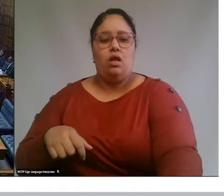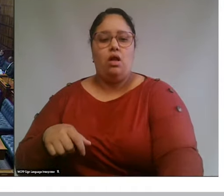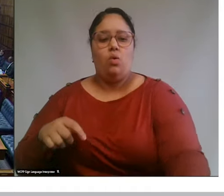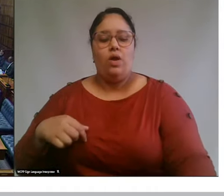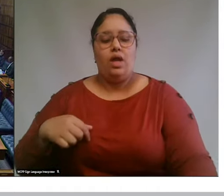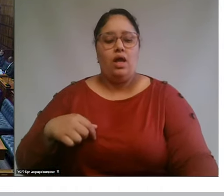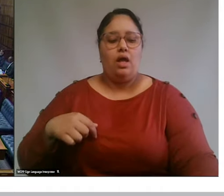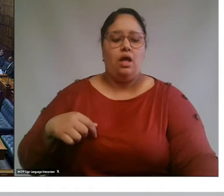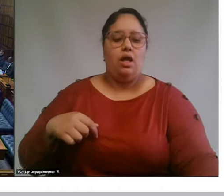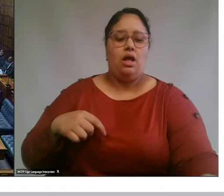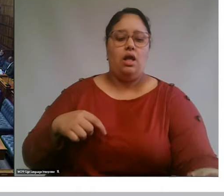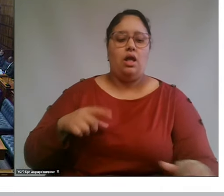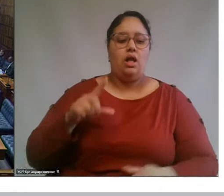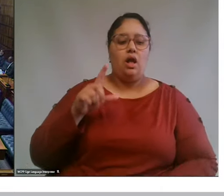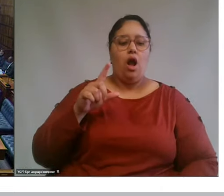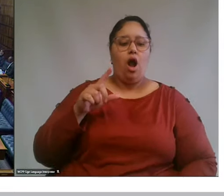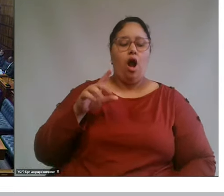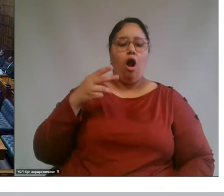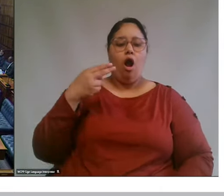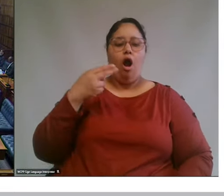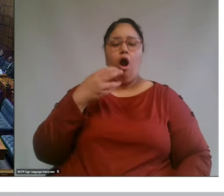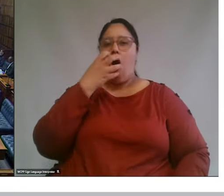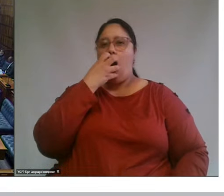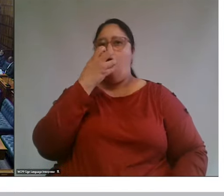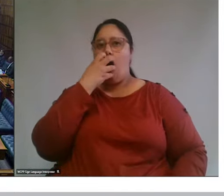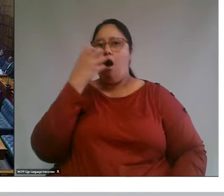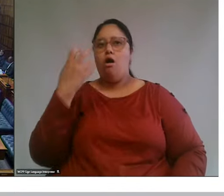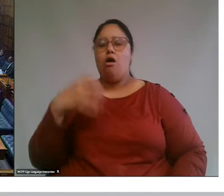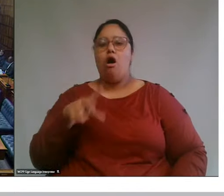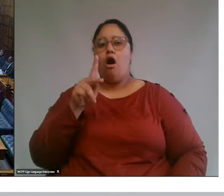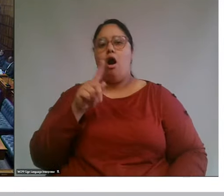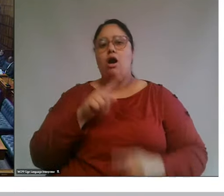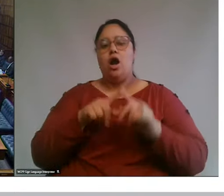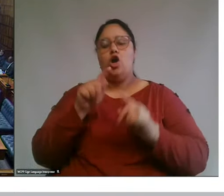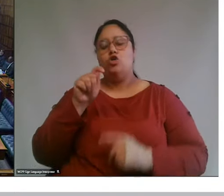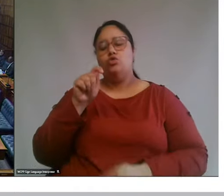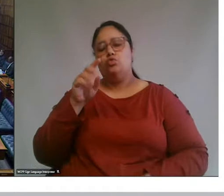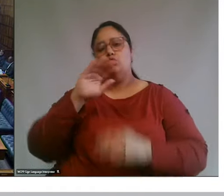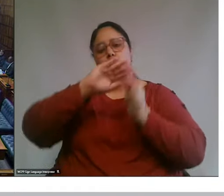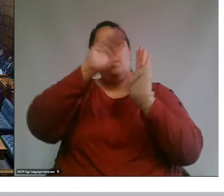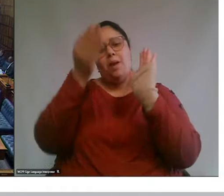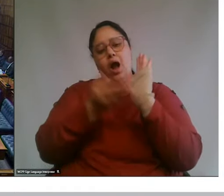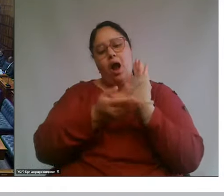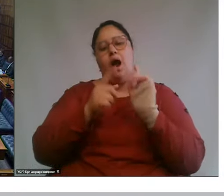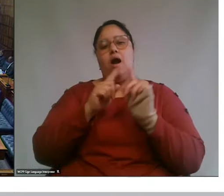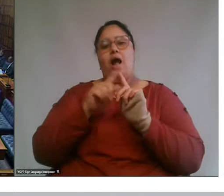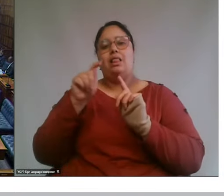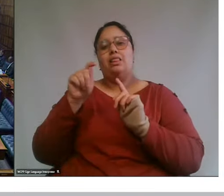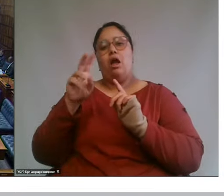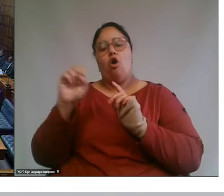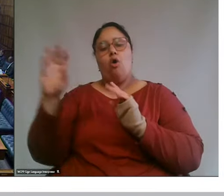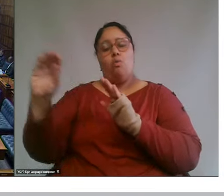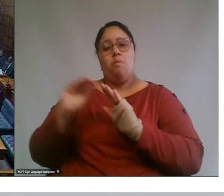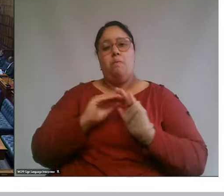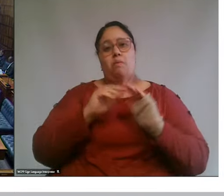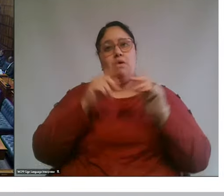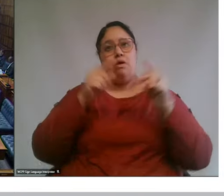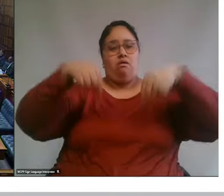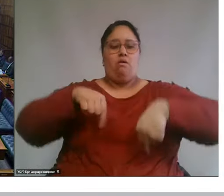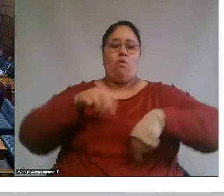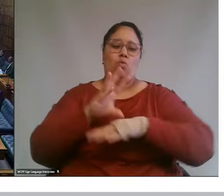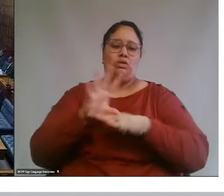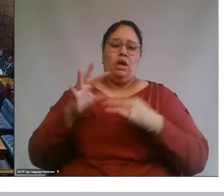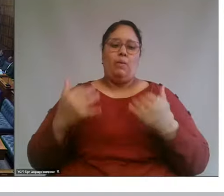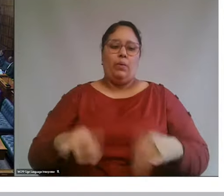Kong and Dubai and we're bringing it home to to the Western cave um so we also do a lot of work to bring